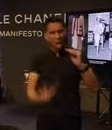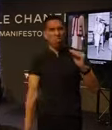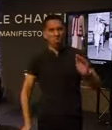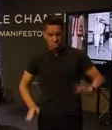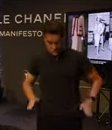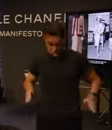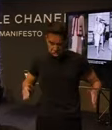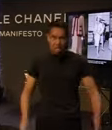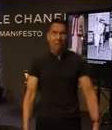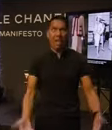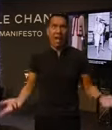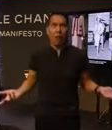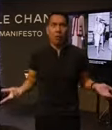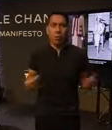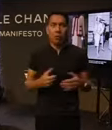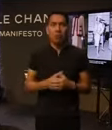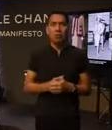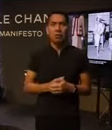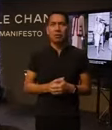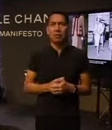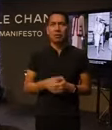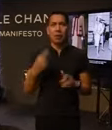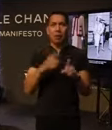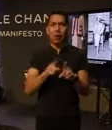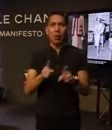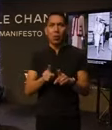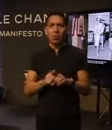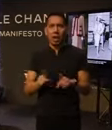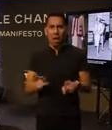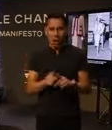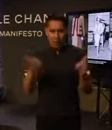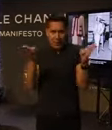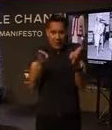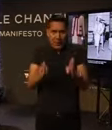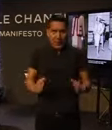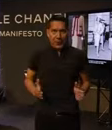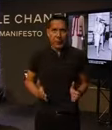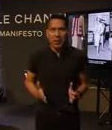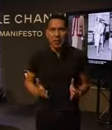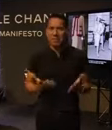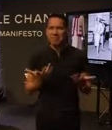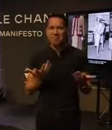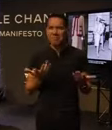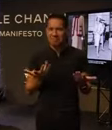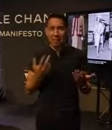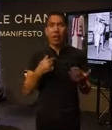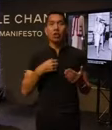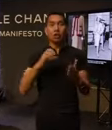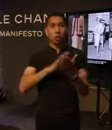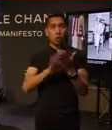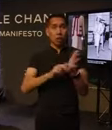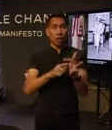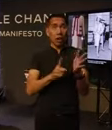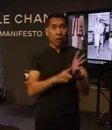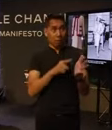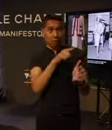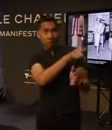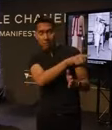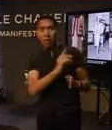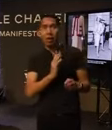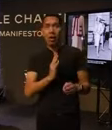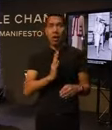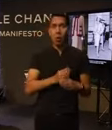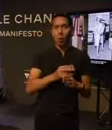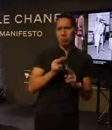etc. And the little waspy waists. So Chanel in the background was